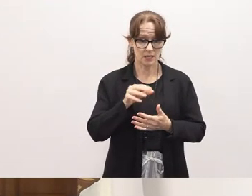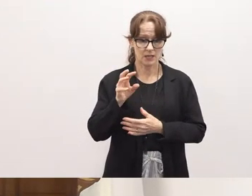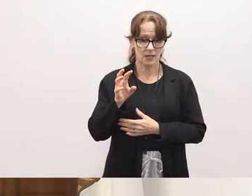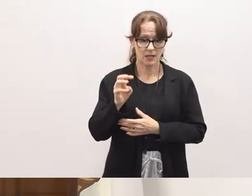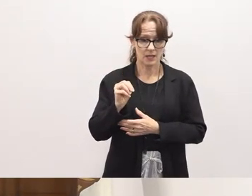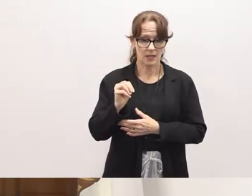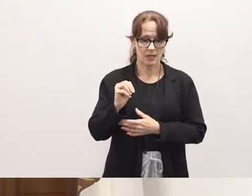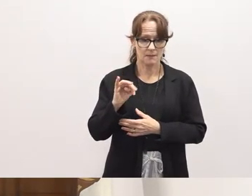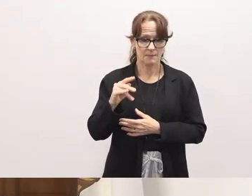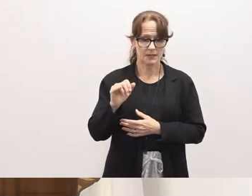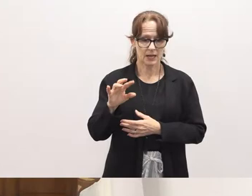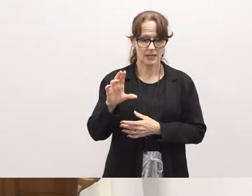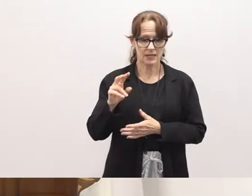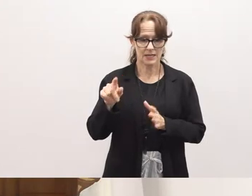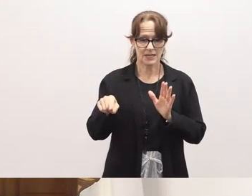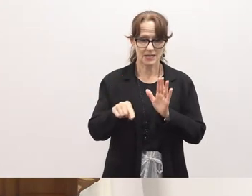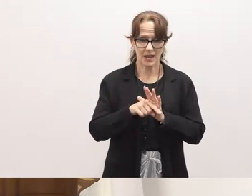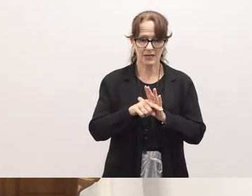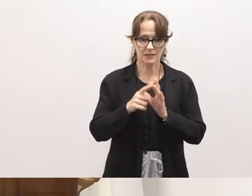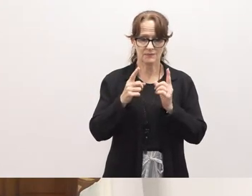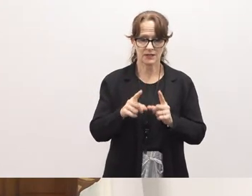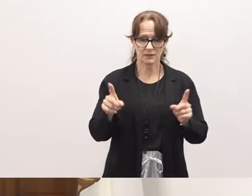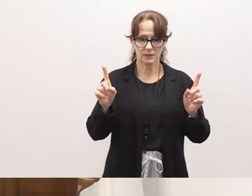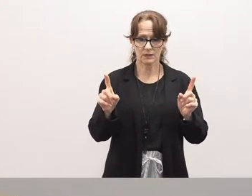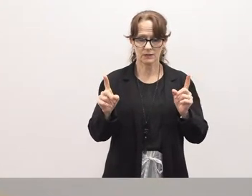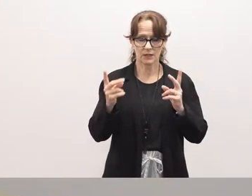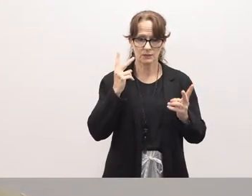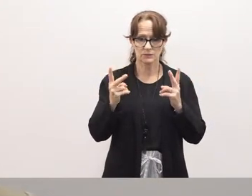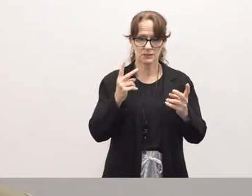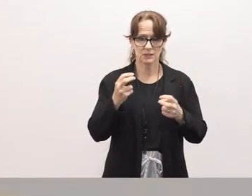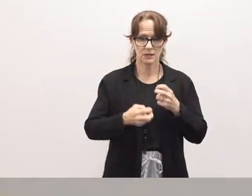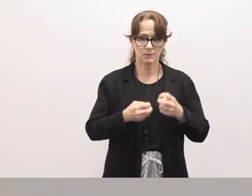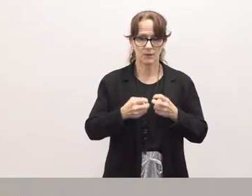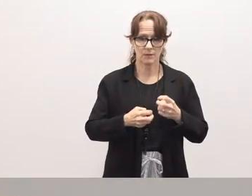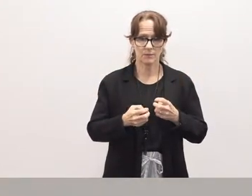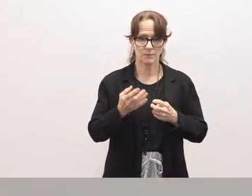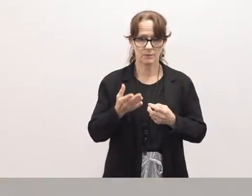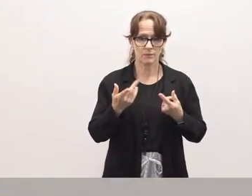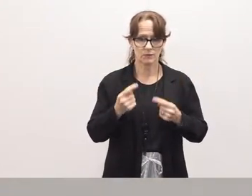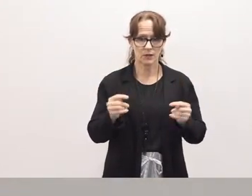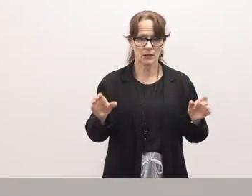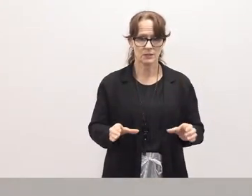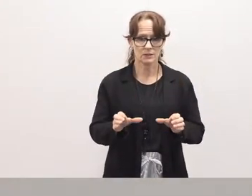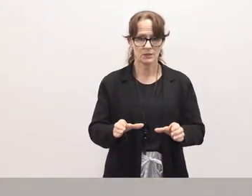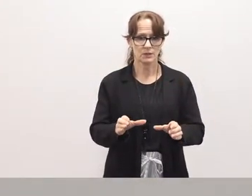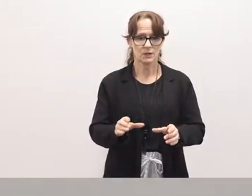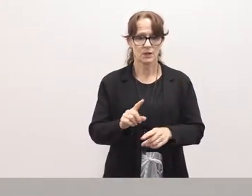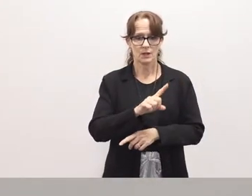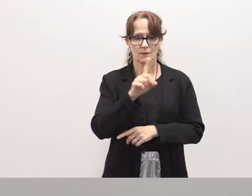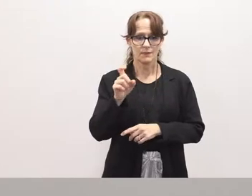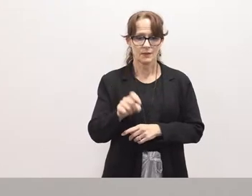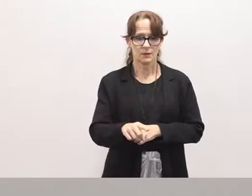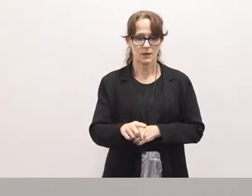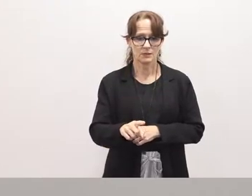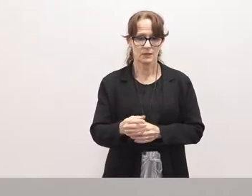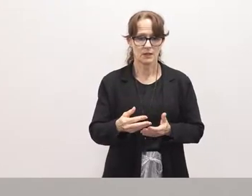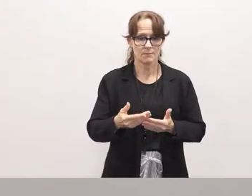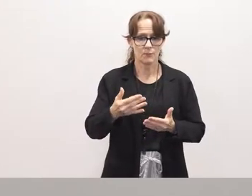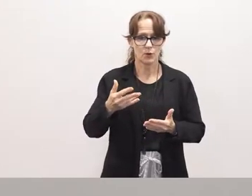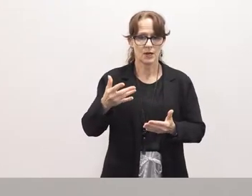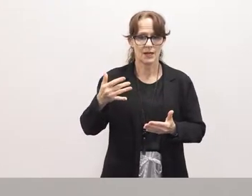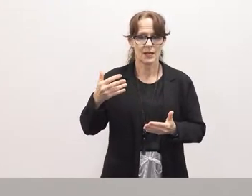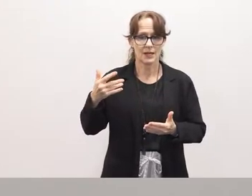negative declaration, I don't see any problem with what it is that we're trying to do. The questions that were raised